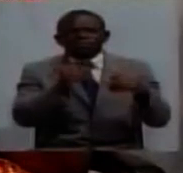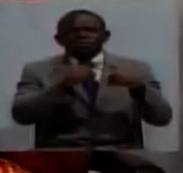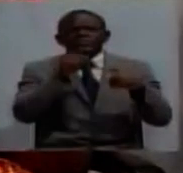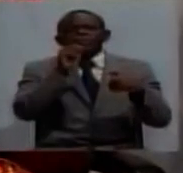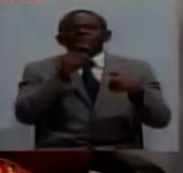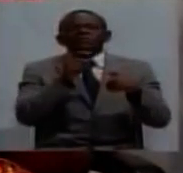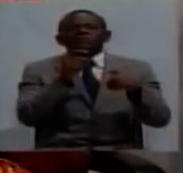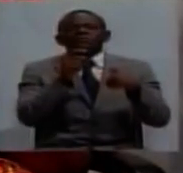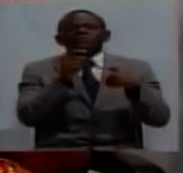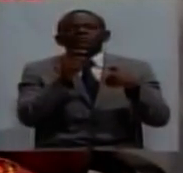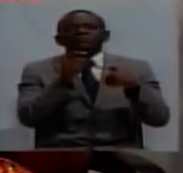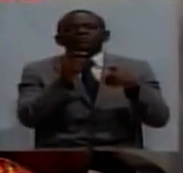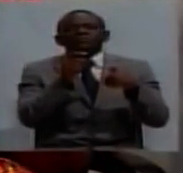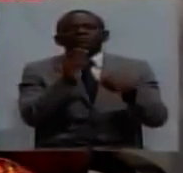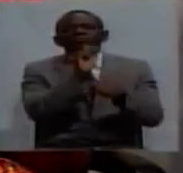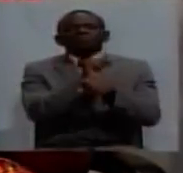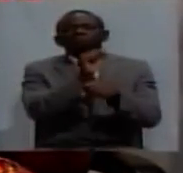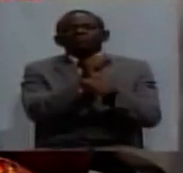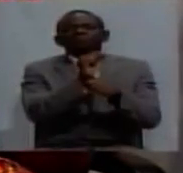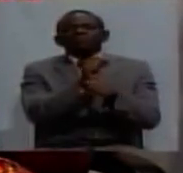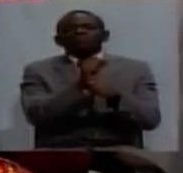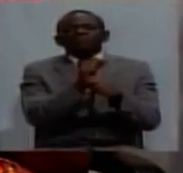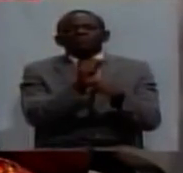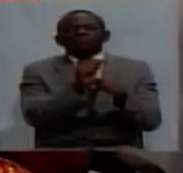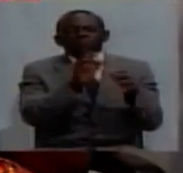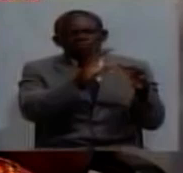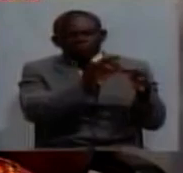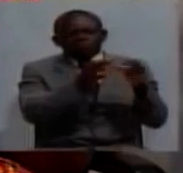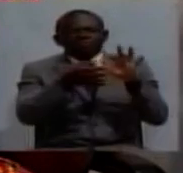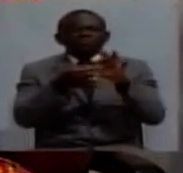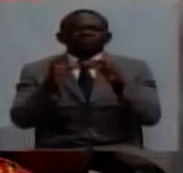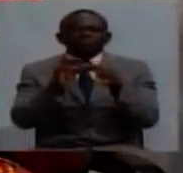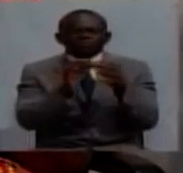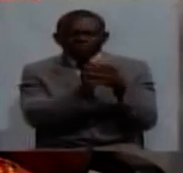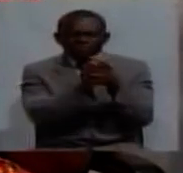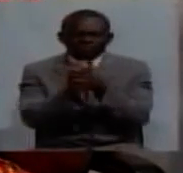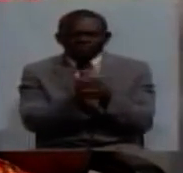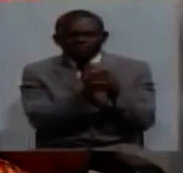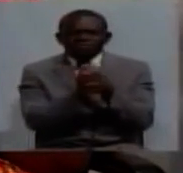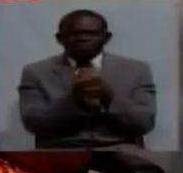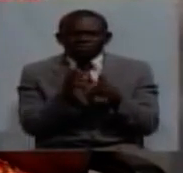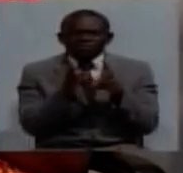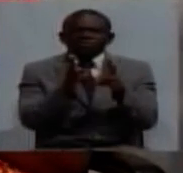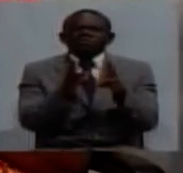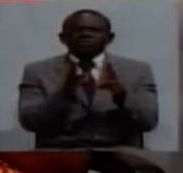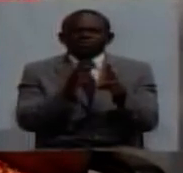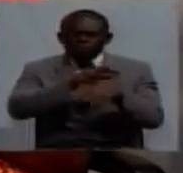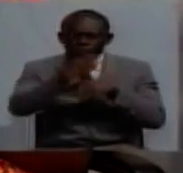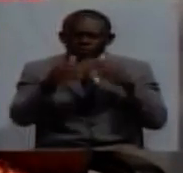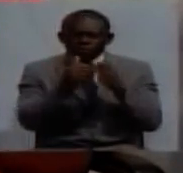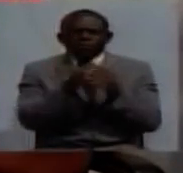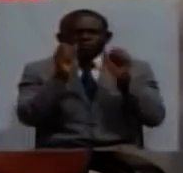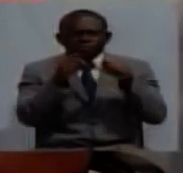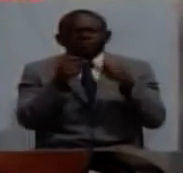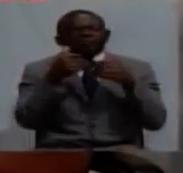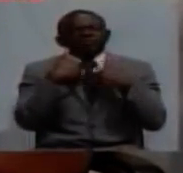playing in such a cohesive and interlinked manner that you have the outcome that you want. So